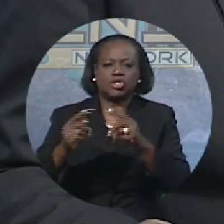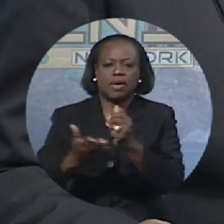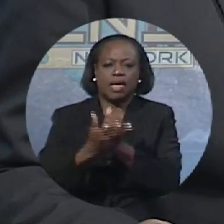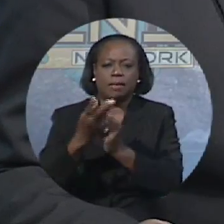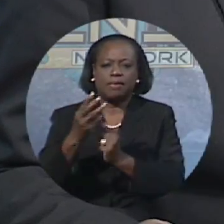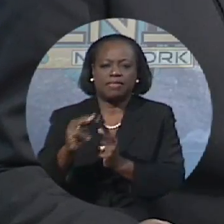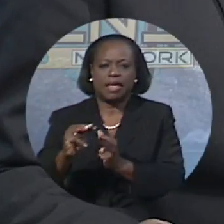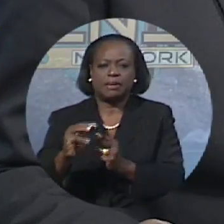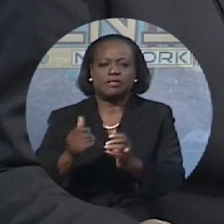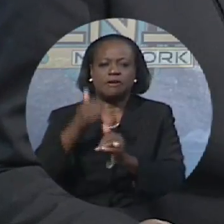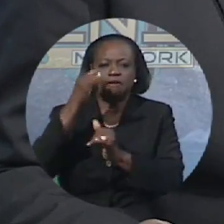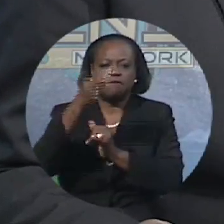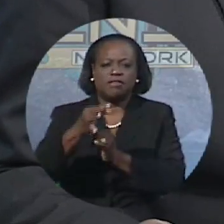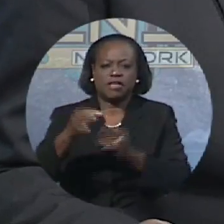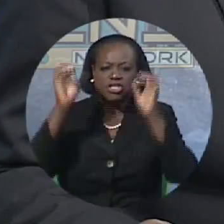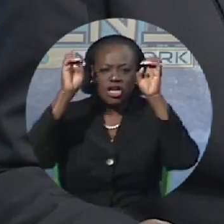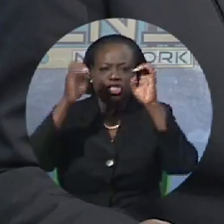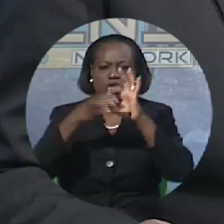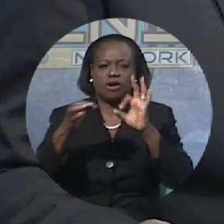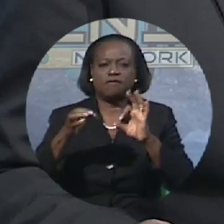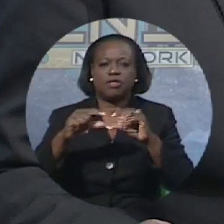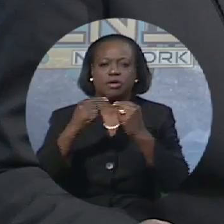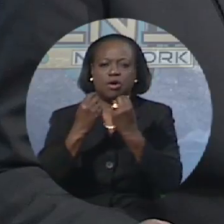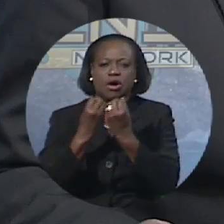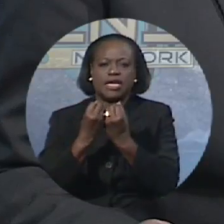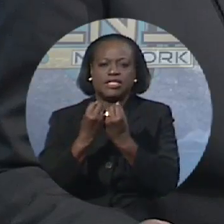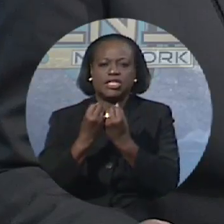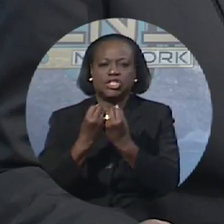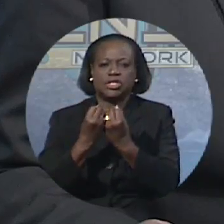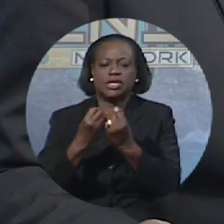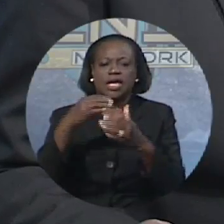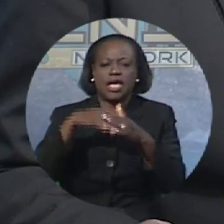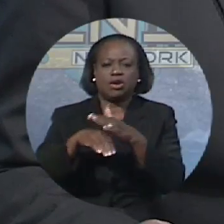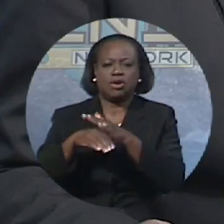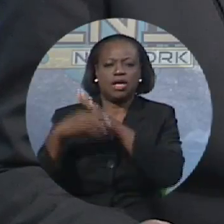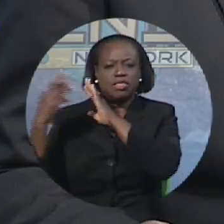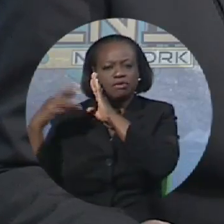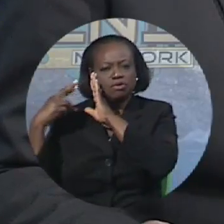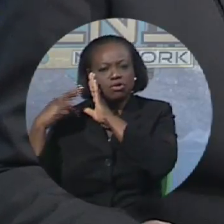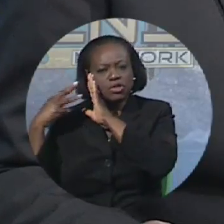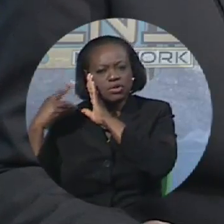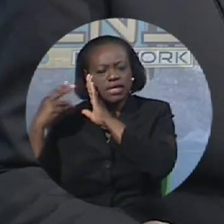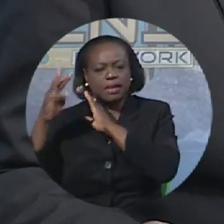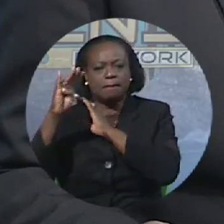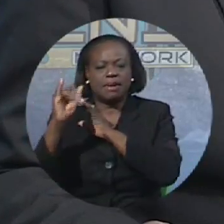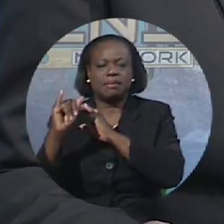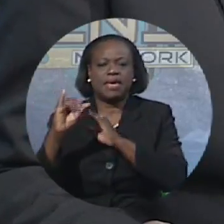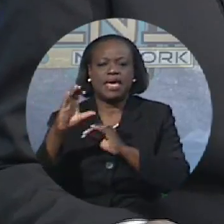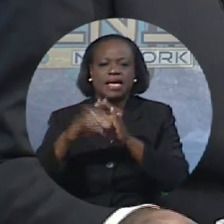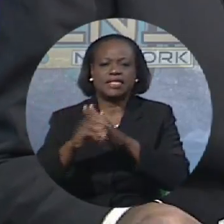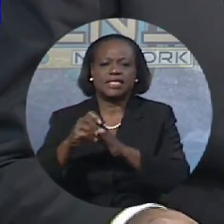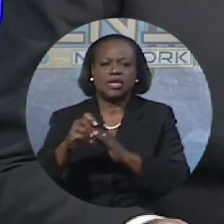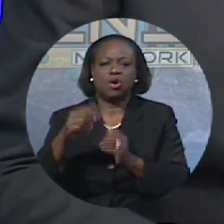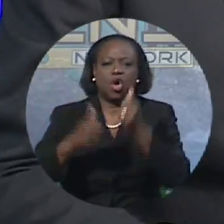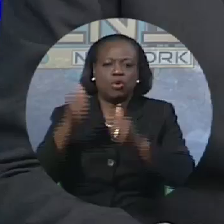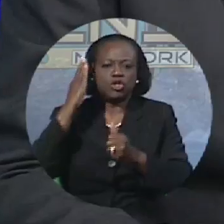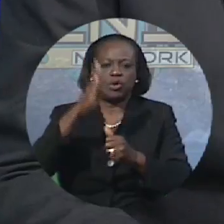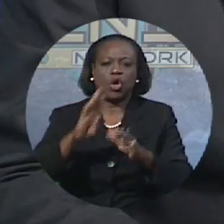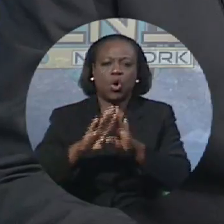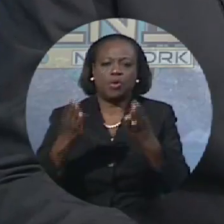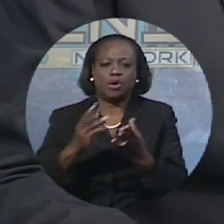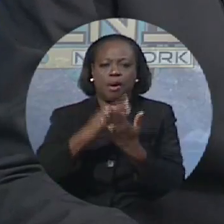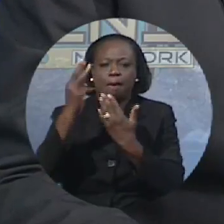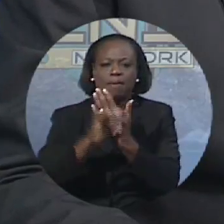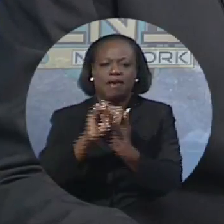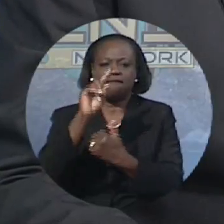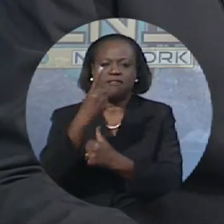the education of the organization, including the Resorts World Bimini Bay Casino, which is scheduled to open for business on May